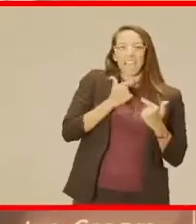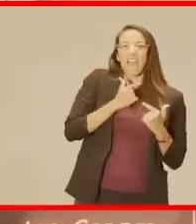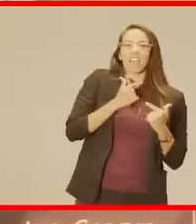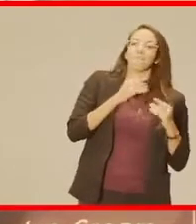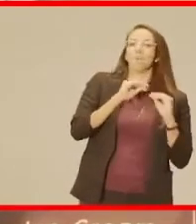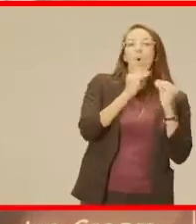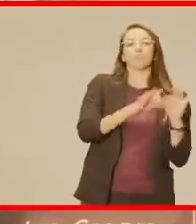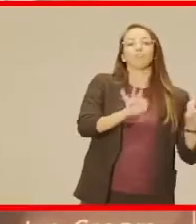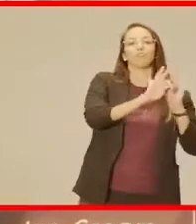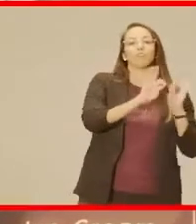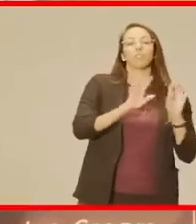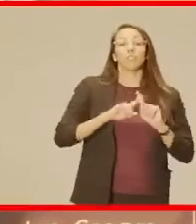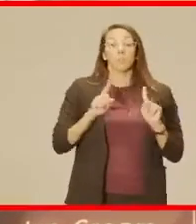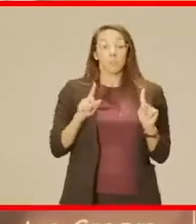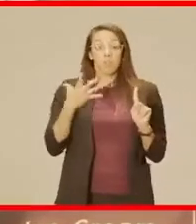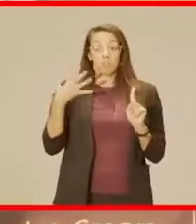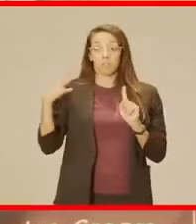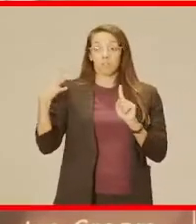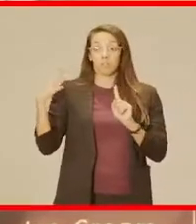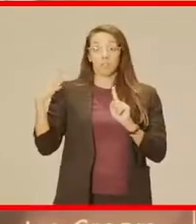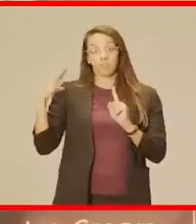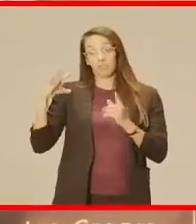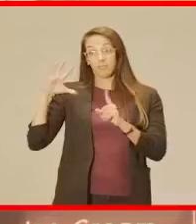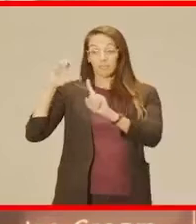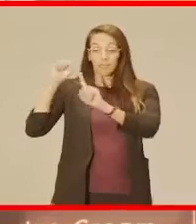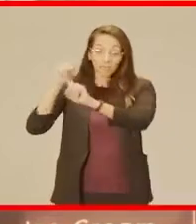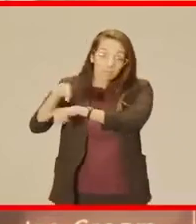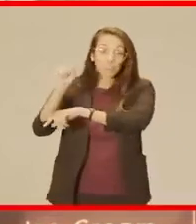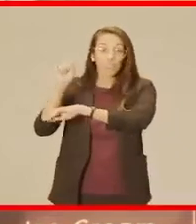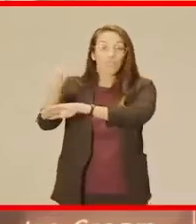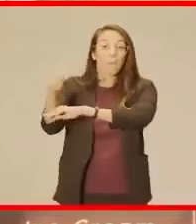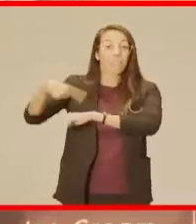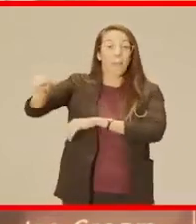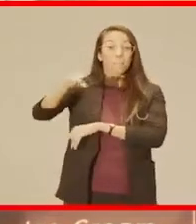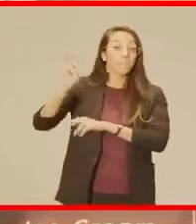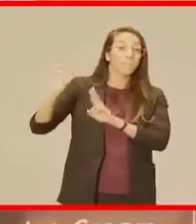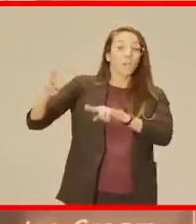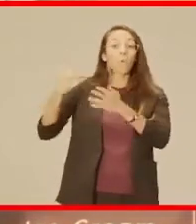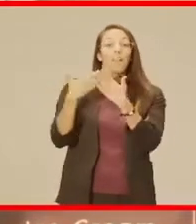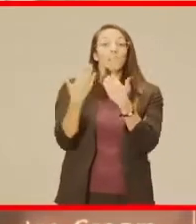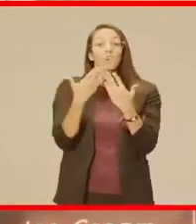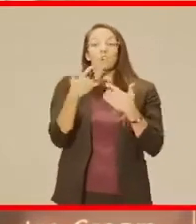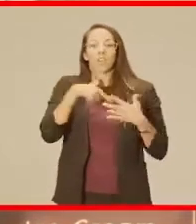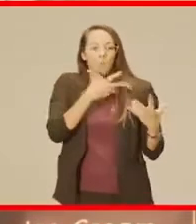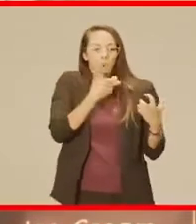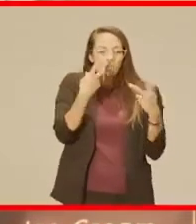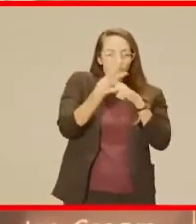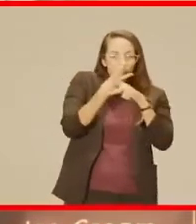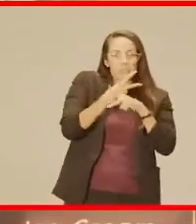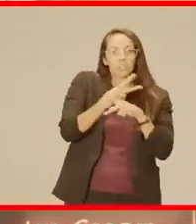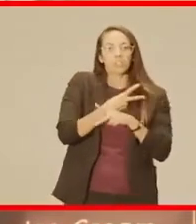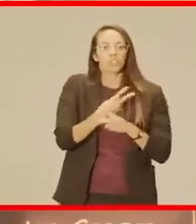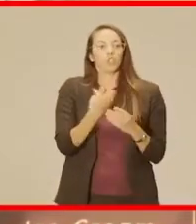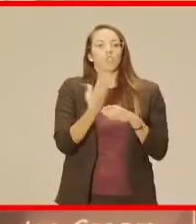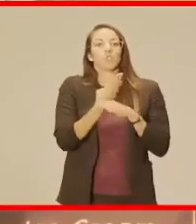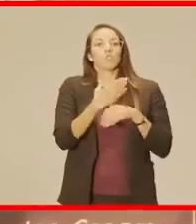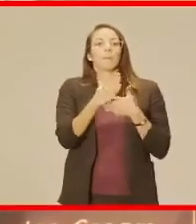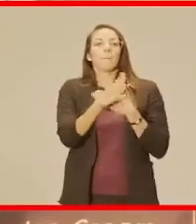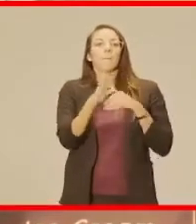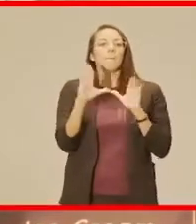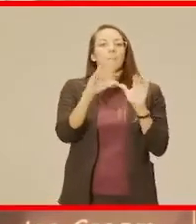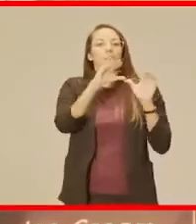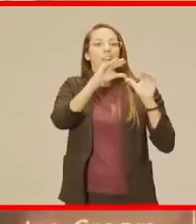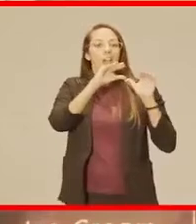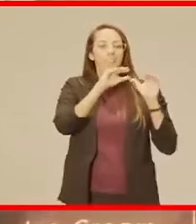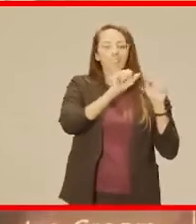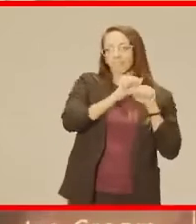And to achieve that, he uses his butterfly miraculous to infuse butterflies with negative energy